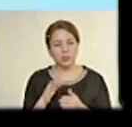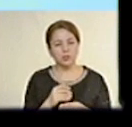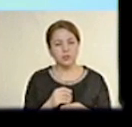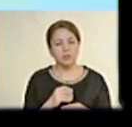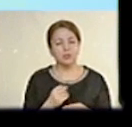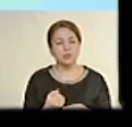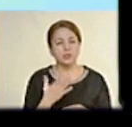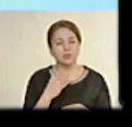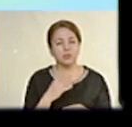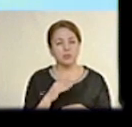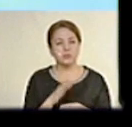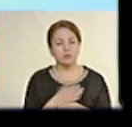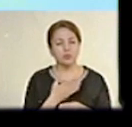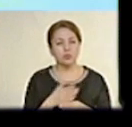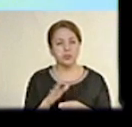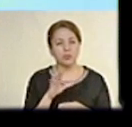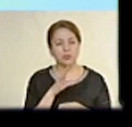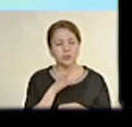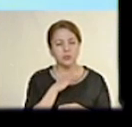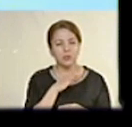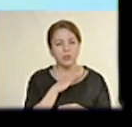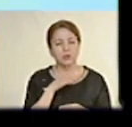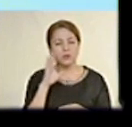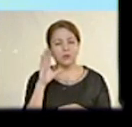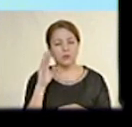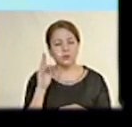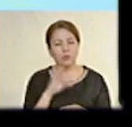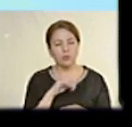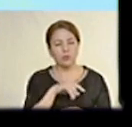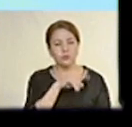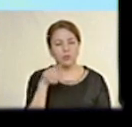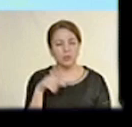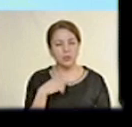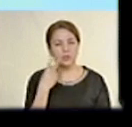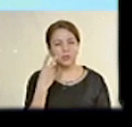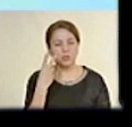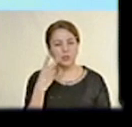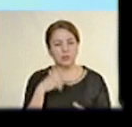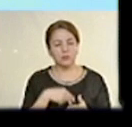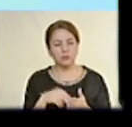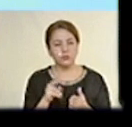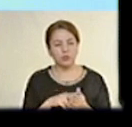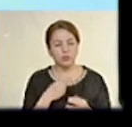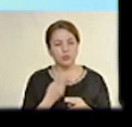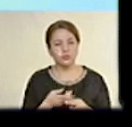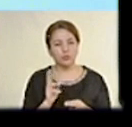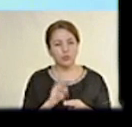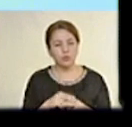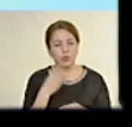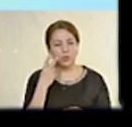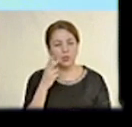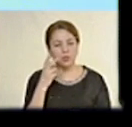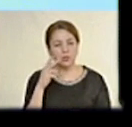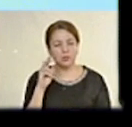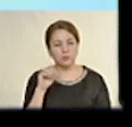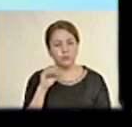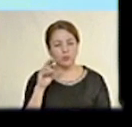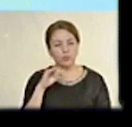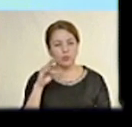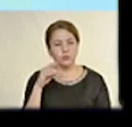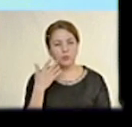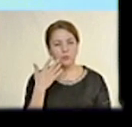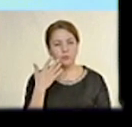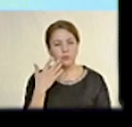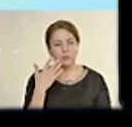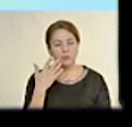esa 5 ta teng bo'laklarga bo'lindi, lekin ulardan ikkitasi bo'yalganligi uchun 2 butun 5 dan 2 deb